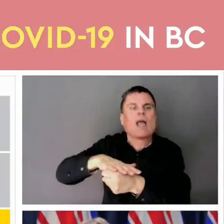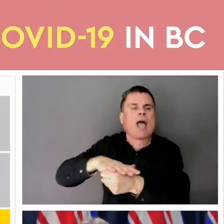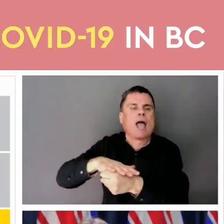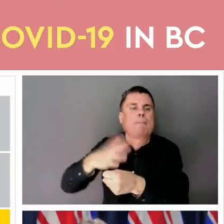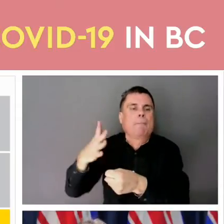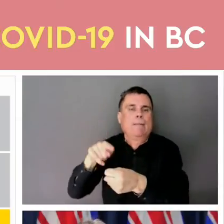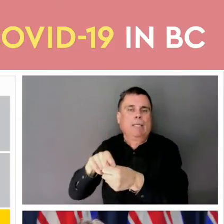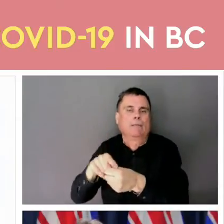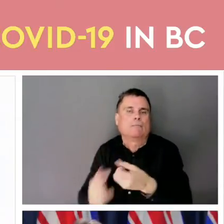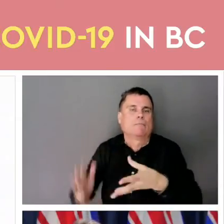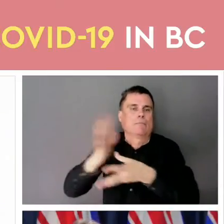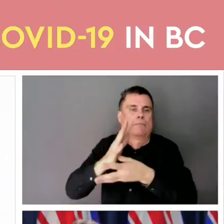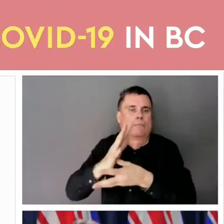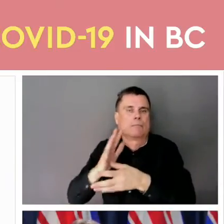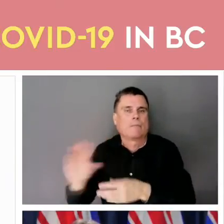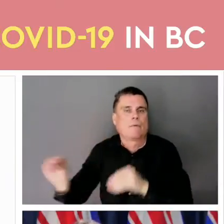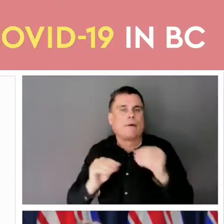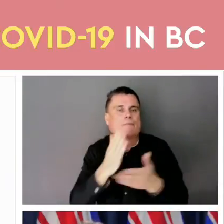still to be determined.